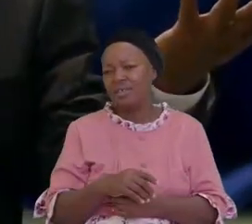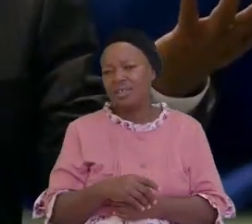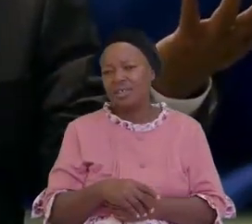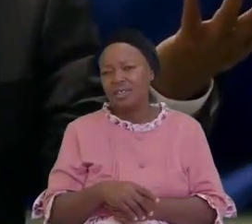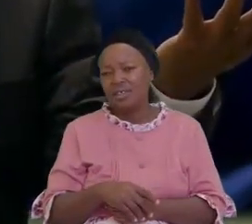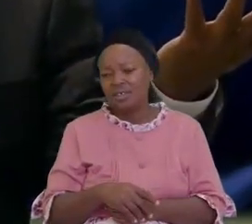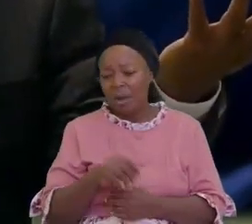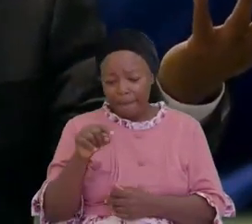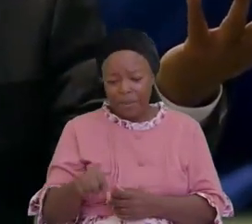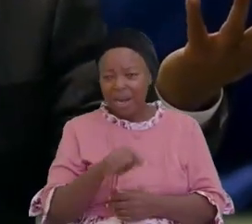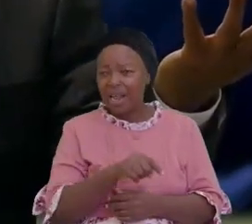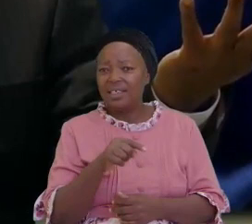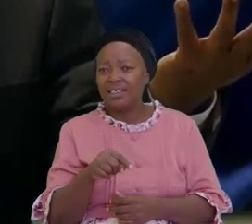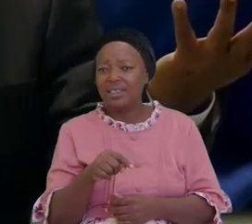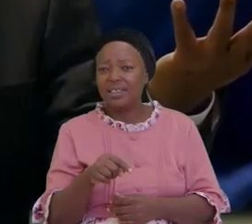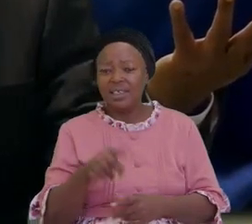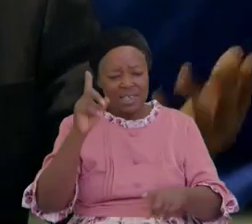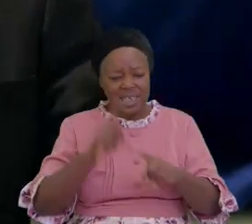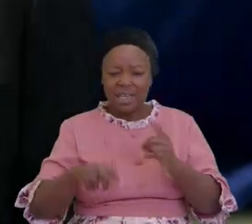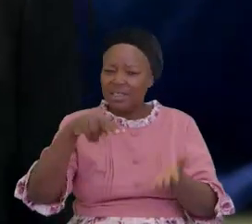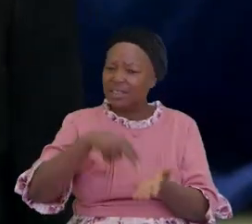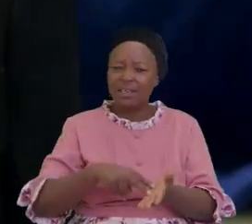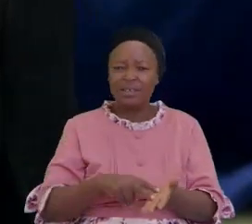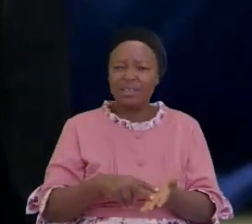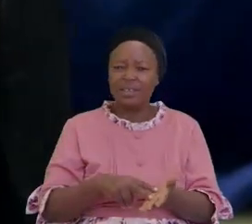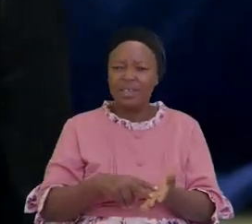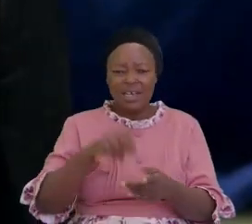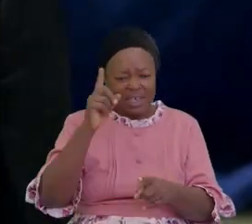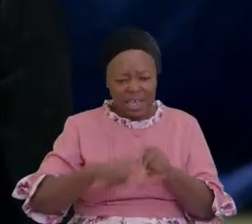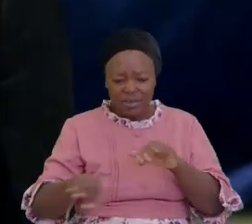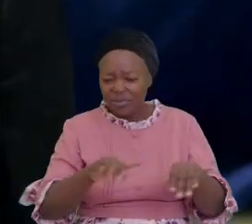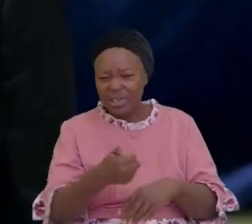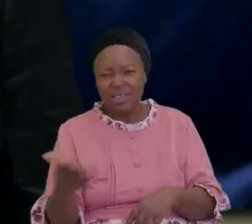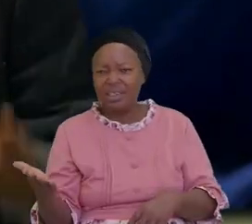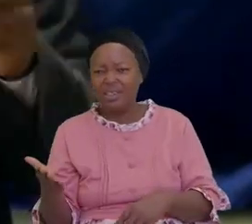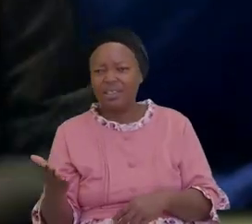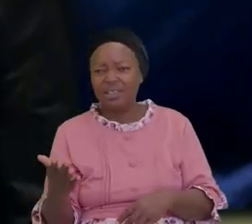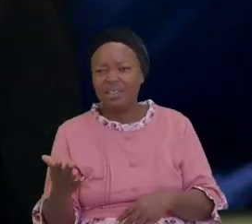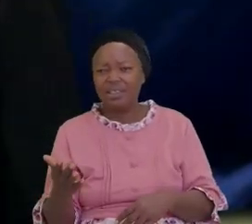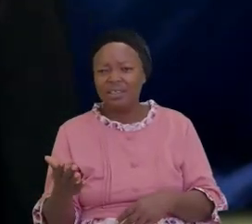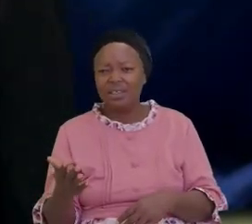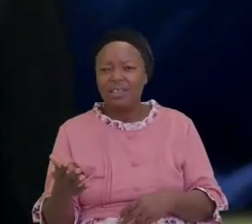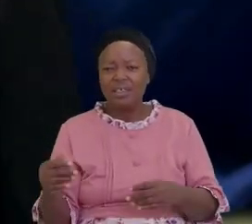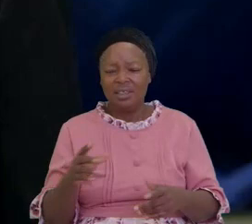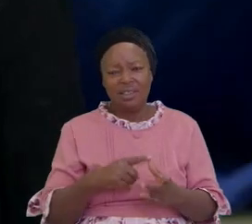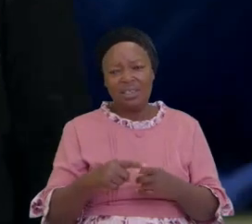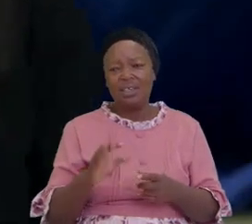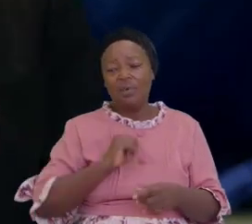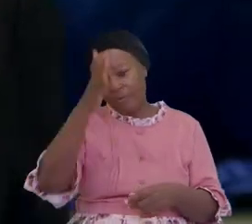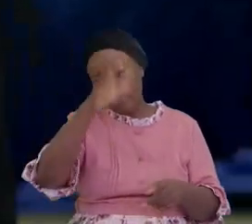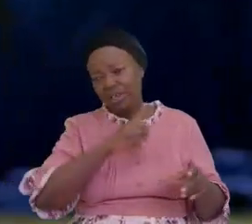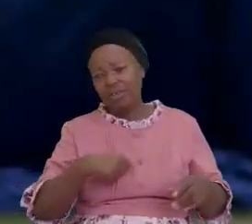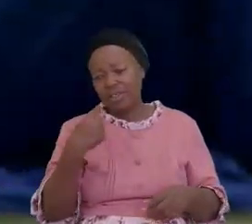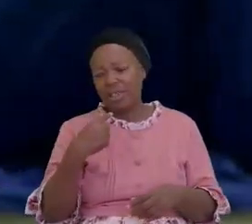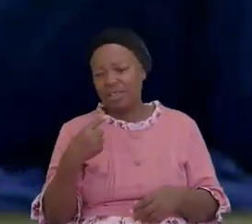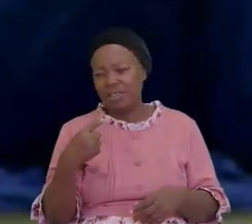Paralyzed. Cannot stand up. Cannot do anything. So I said, if